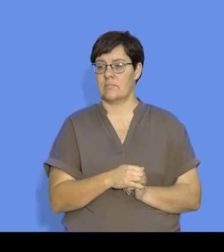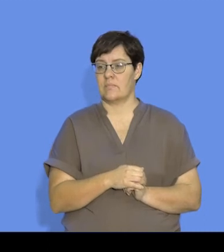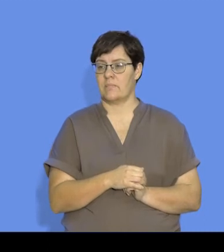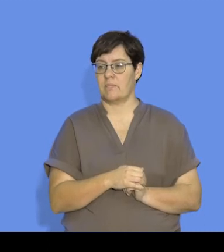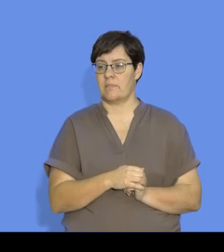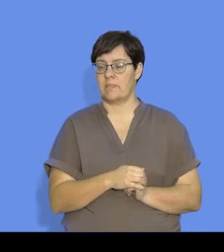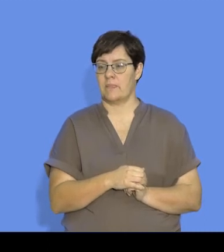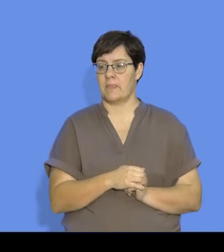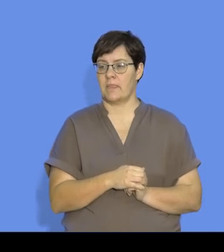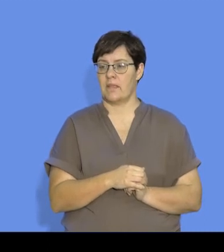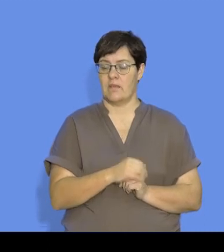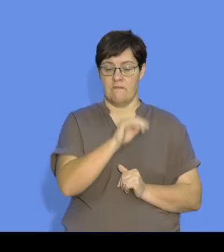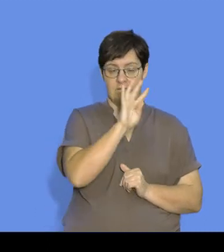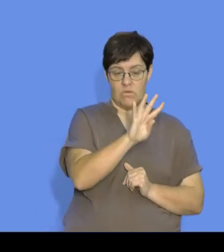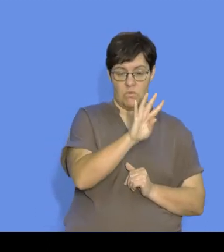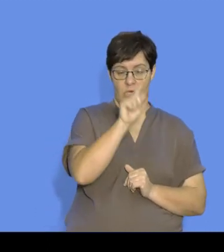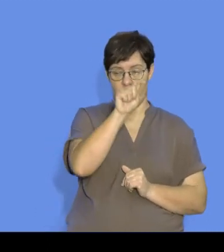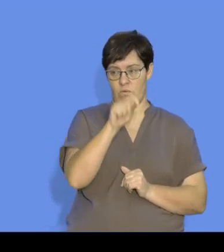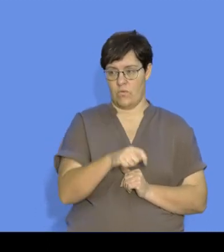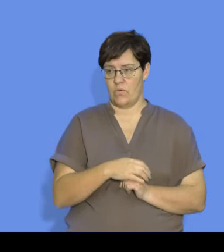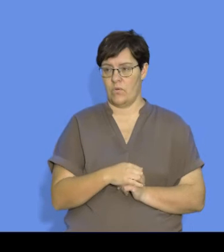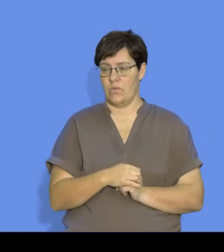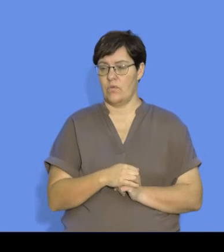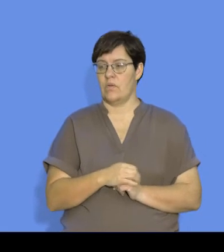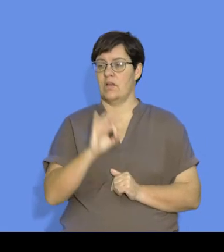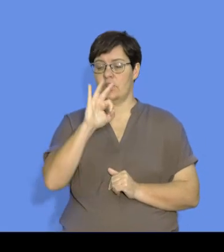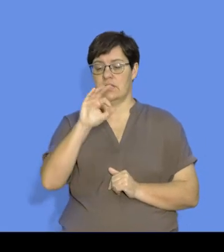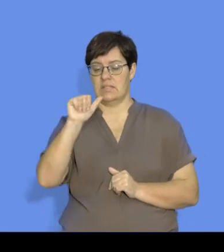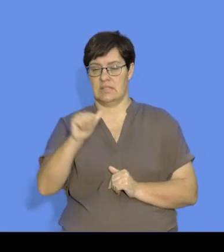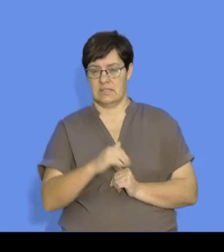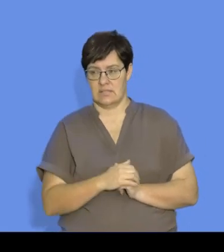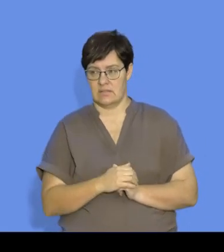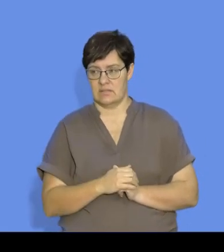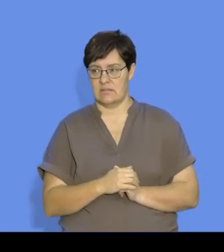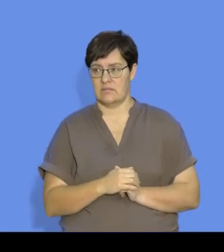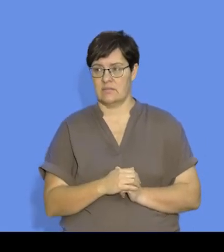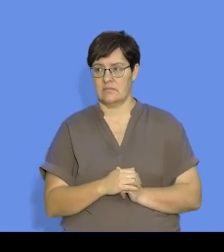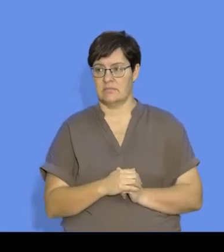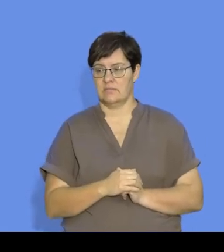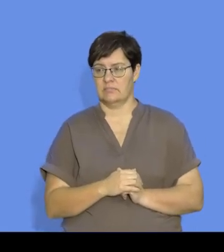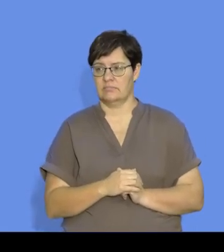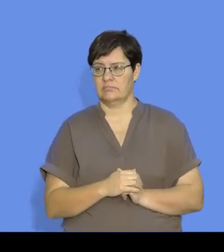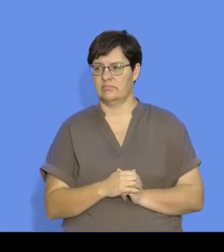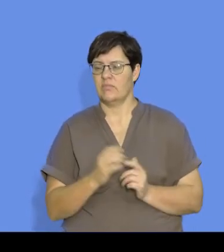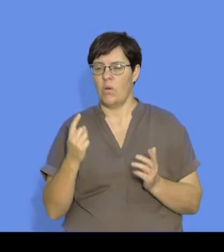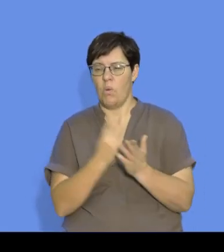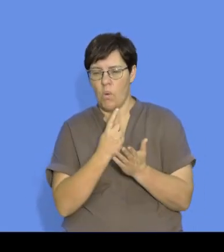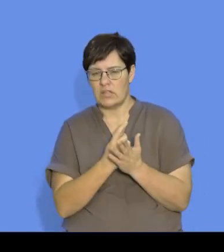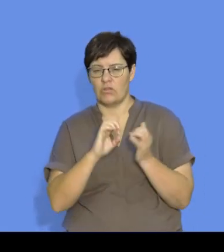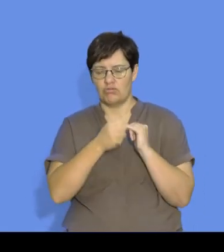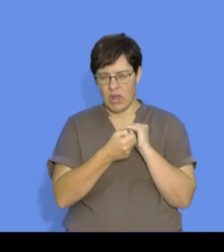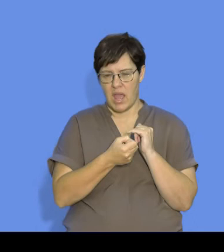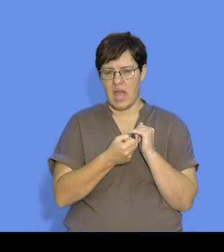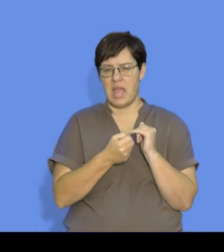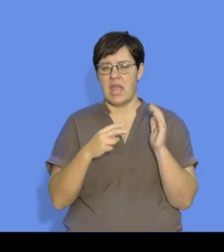be, we said the x was 4, and the y, we found it to be 36, right? Just always try